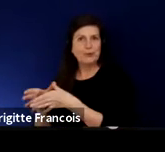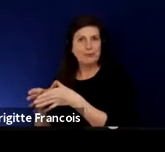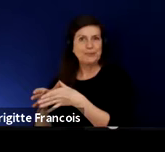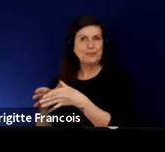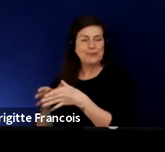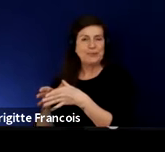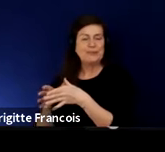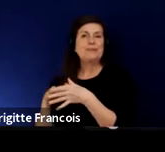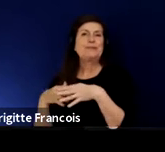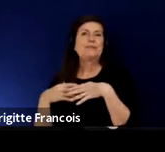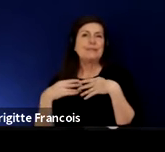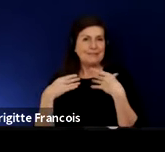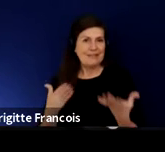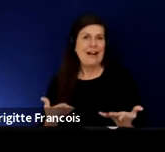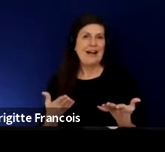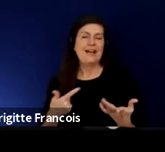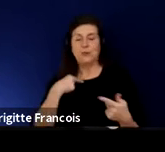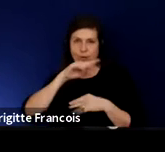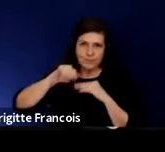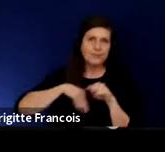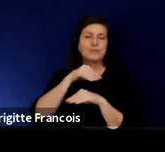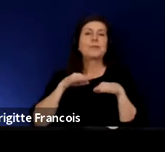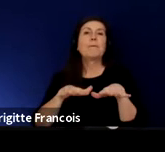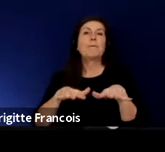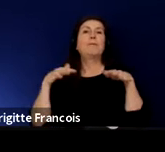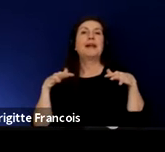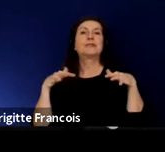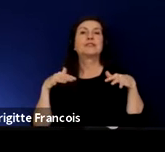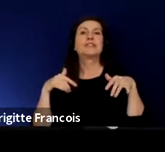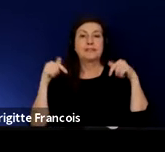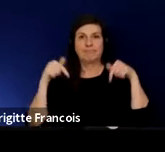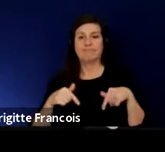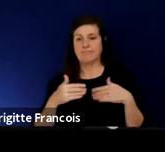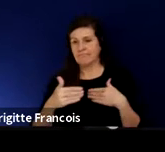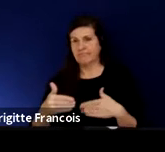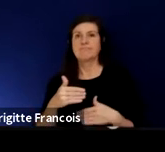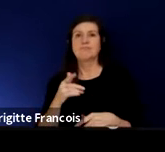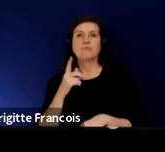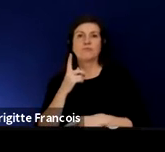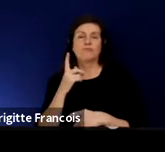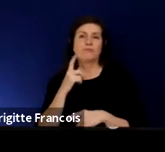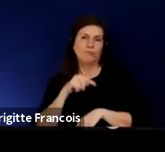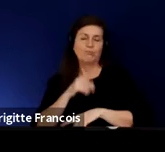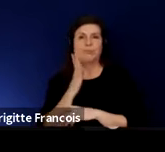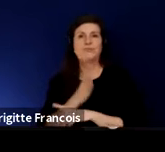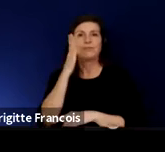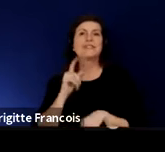will be automatically moved back into the plenary whenever the time is right. Thank